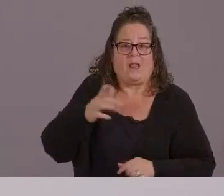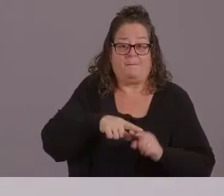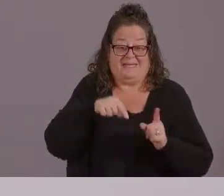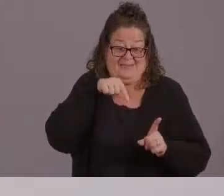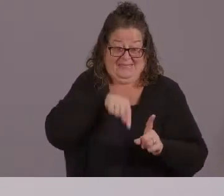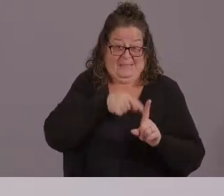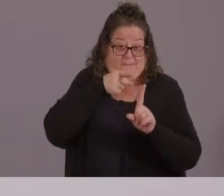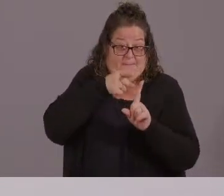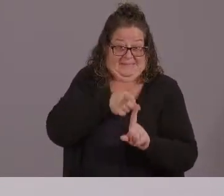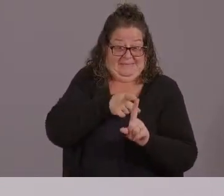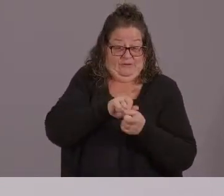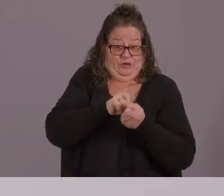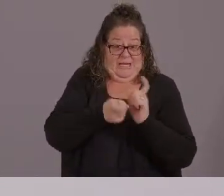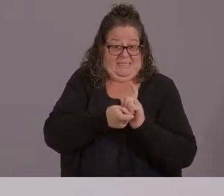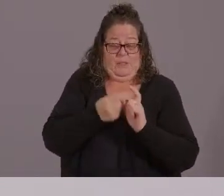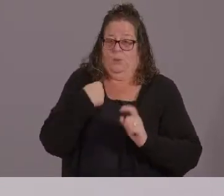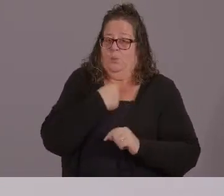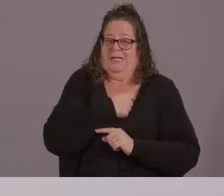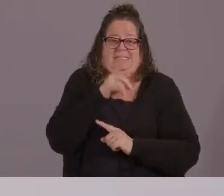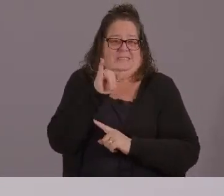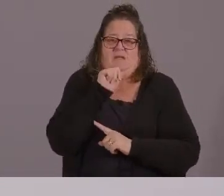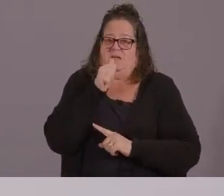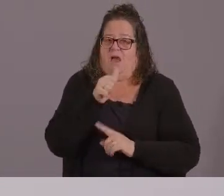Thank you. Okay, Chris, sorry about that. Sorry.